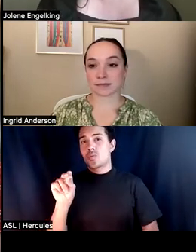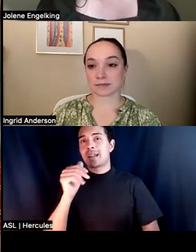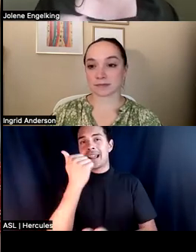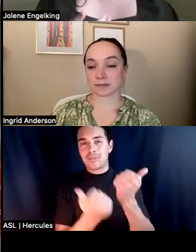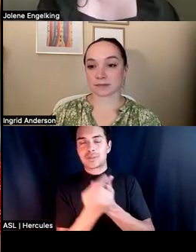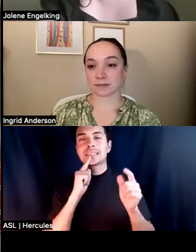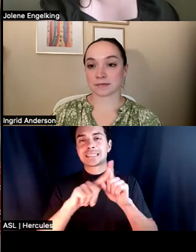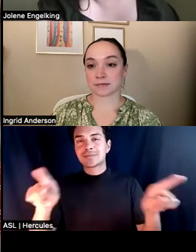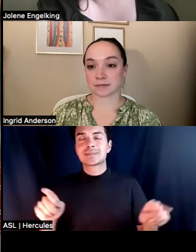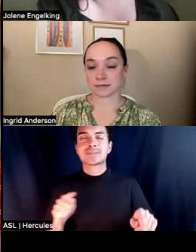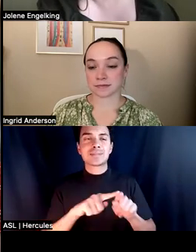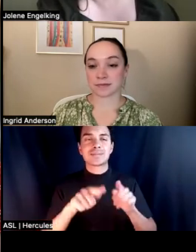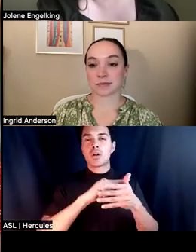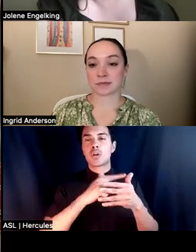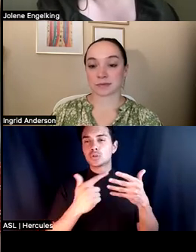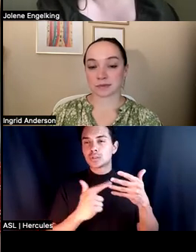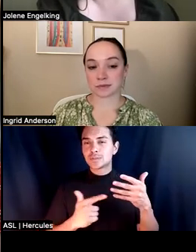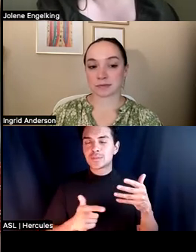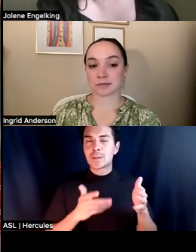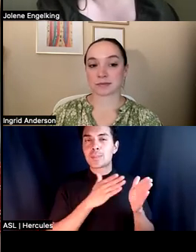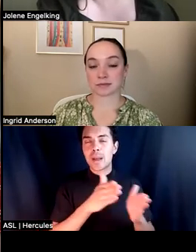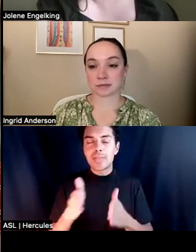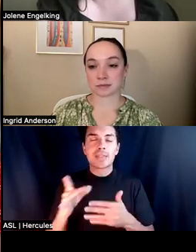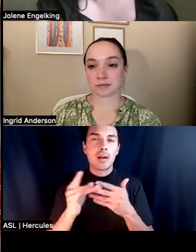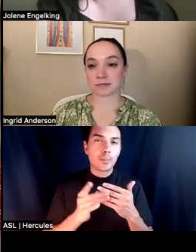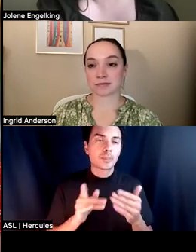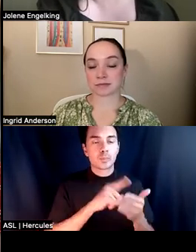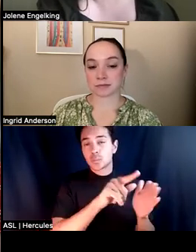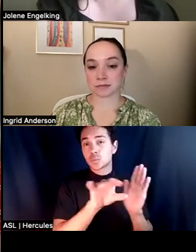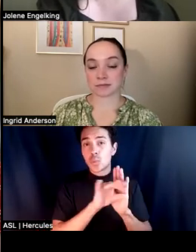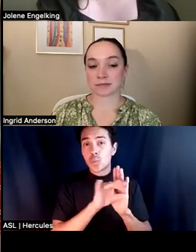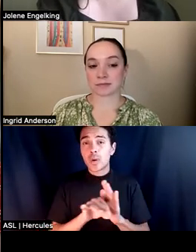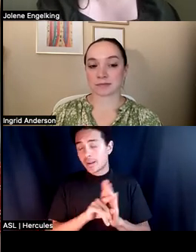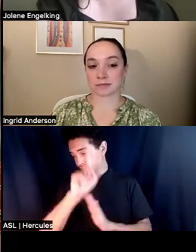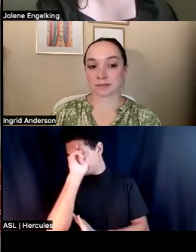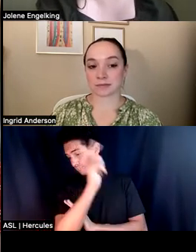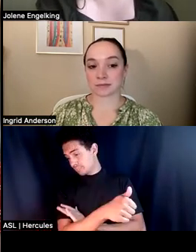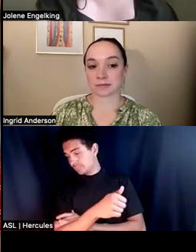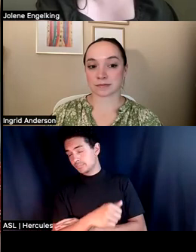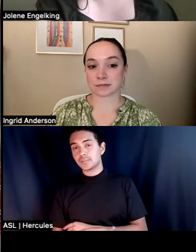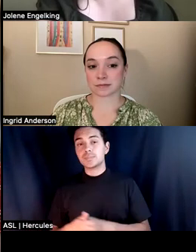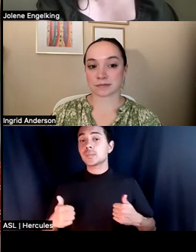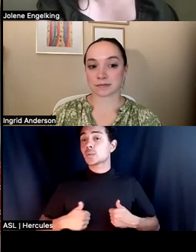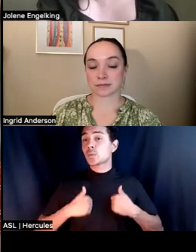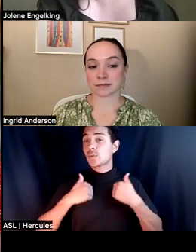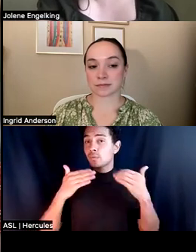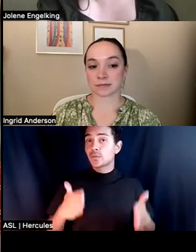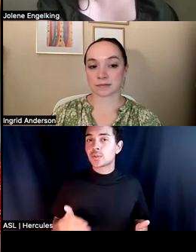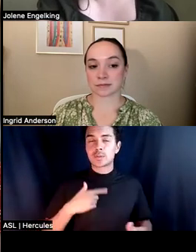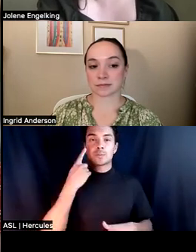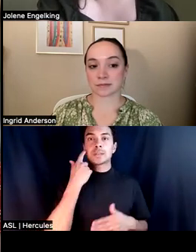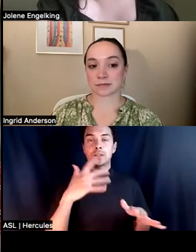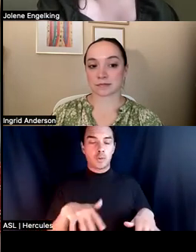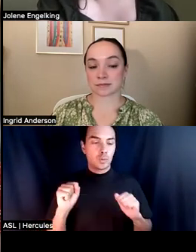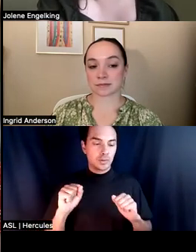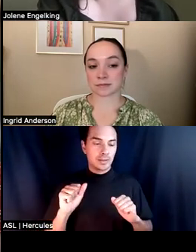alternative avenues and also making sure that folks feel welcome no matter what their choices are, right? And survivors, we just recently hosted